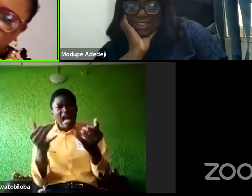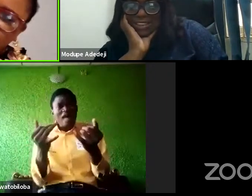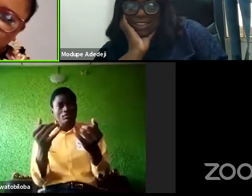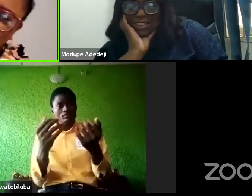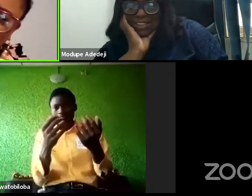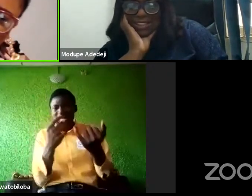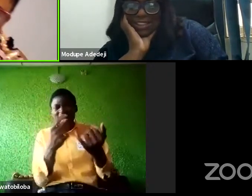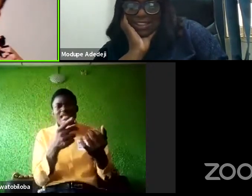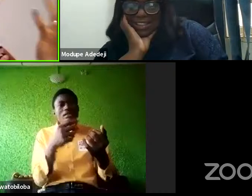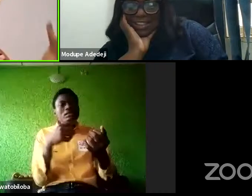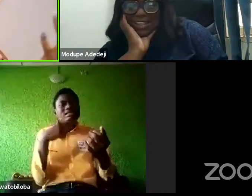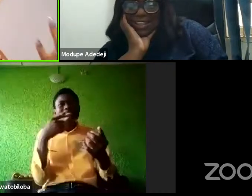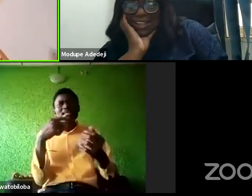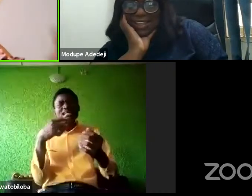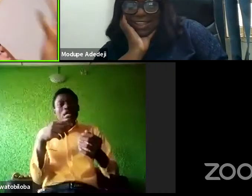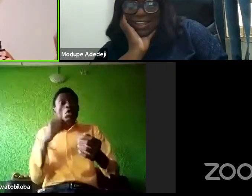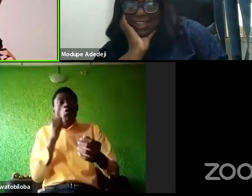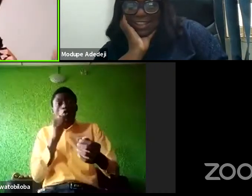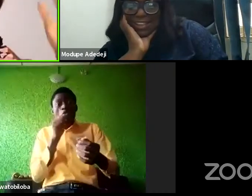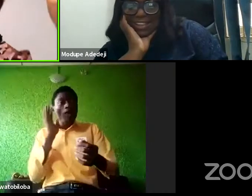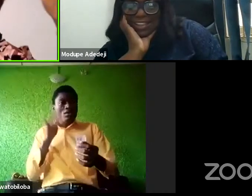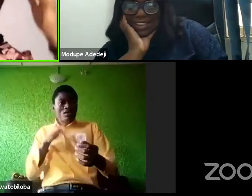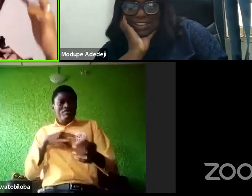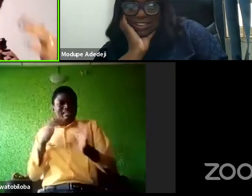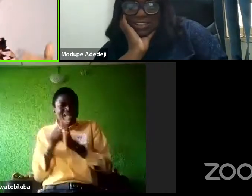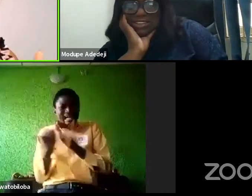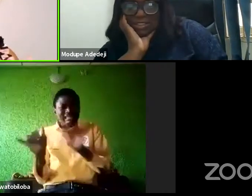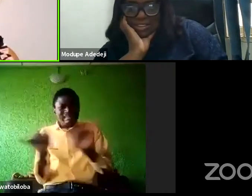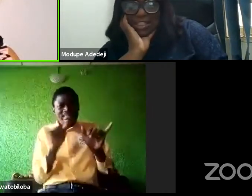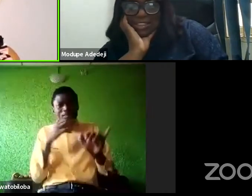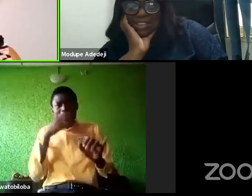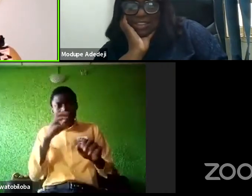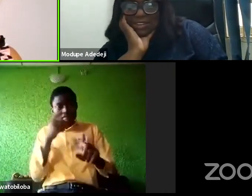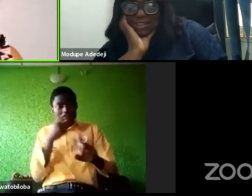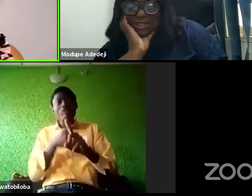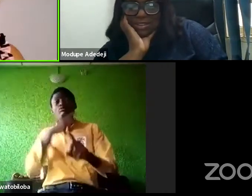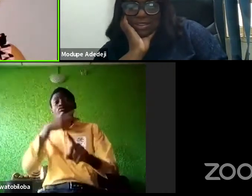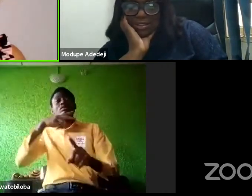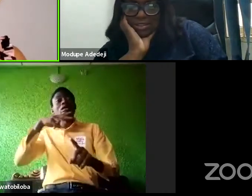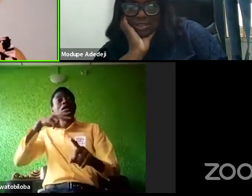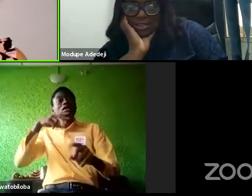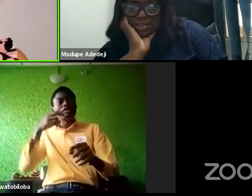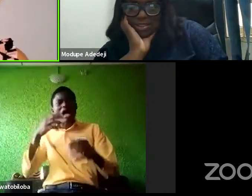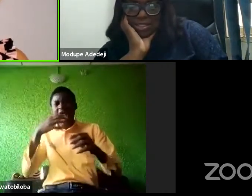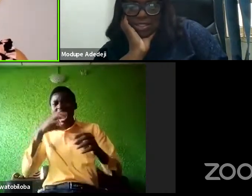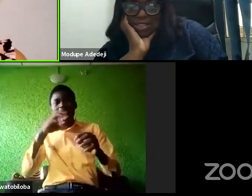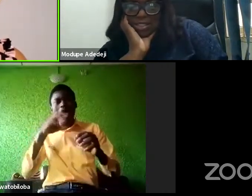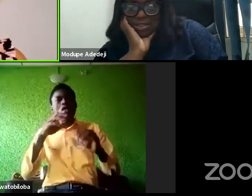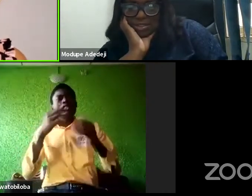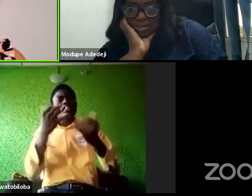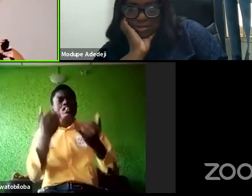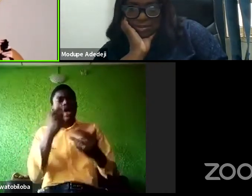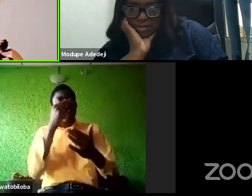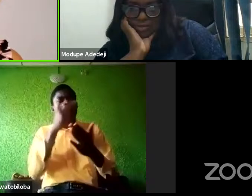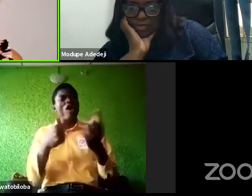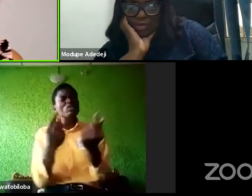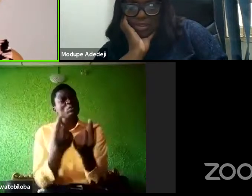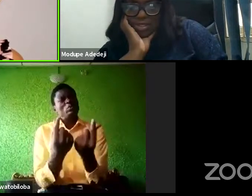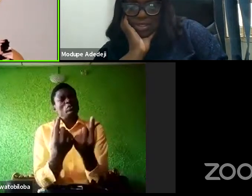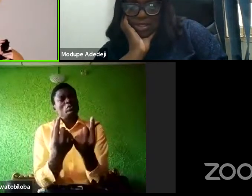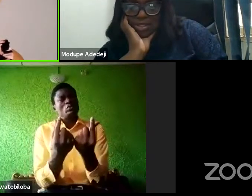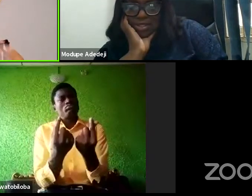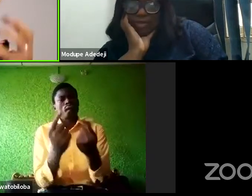will just that you just come in contact with, and so what can we do? What can we do to relieve ourselves of